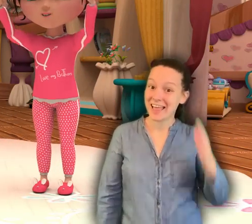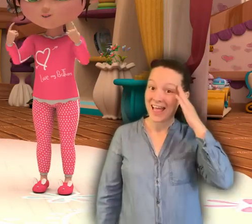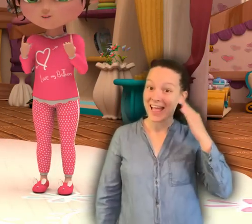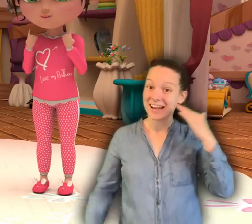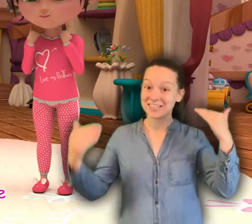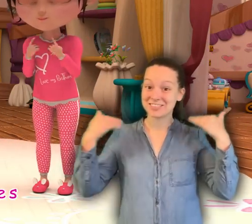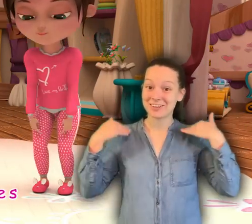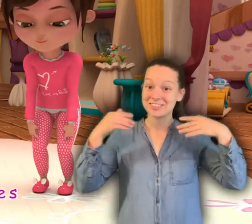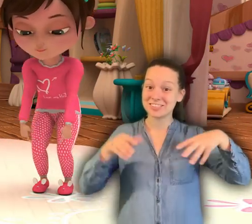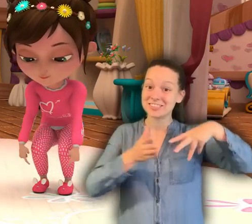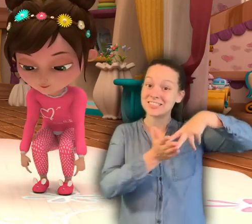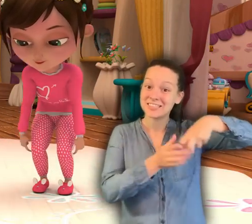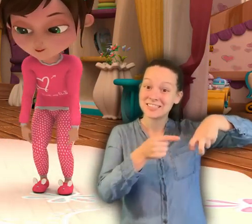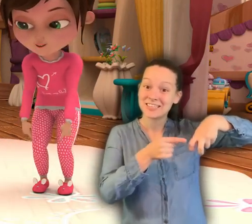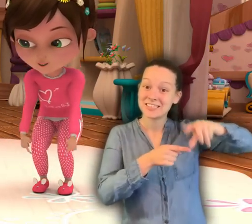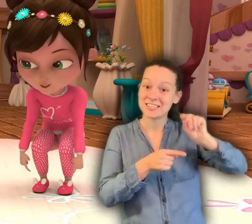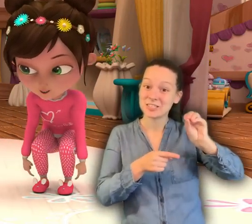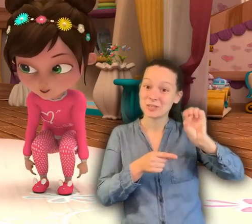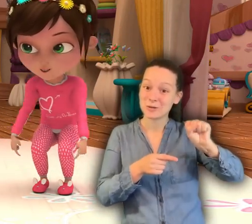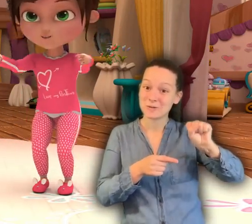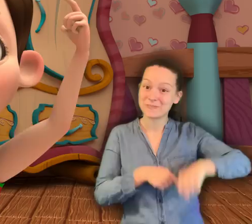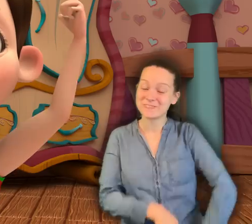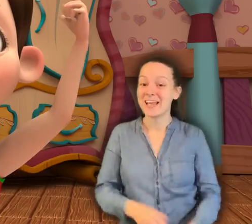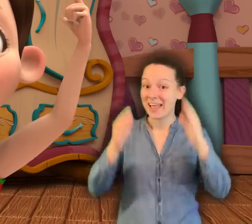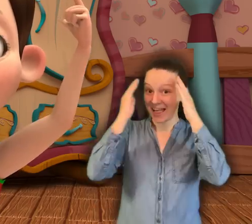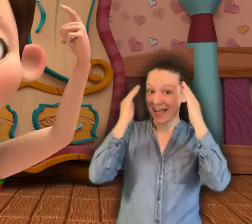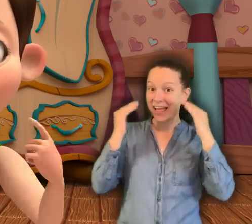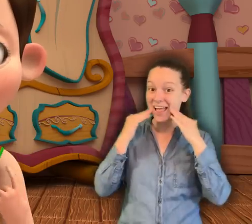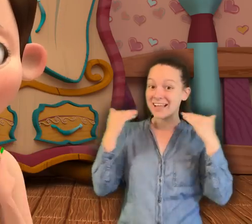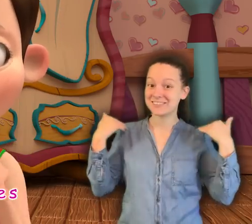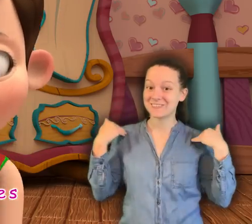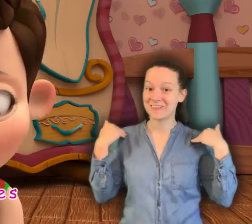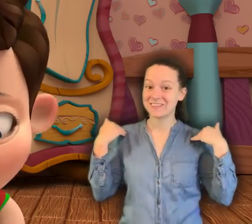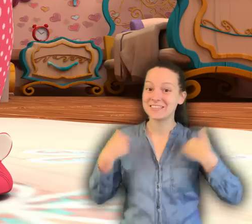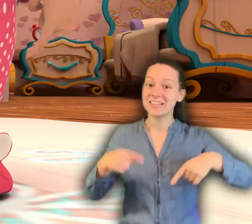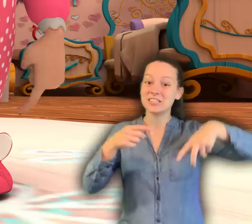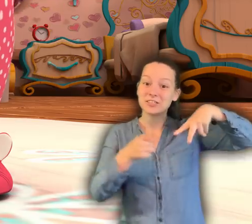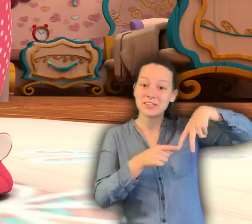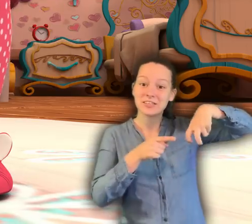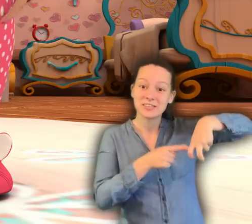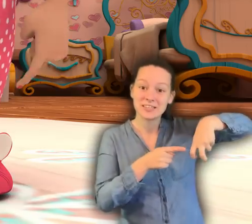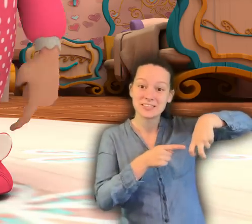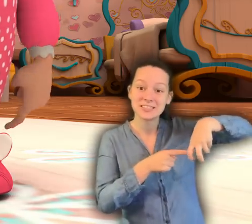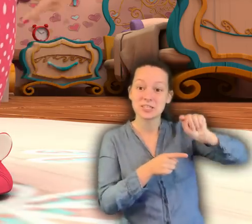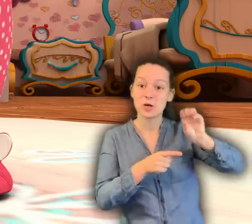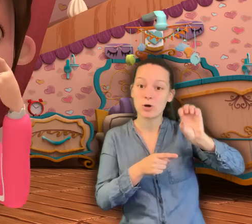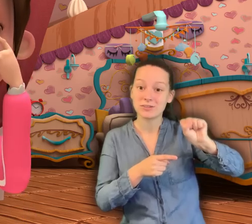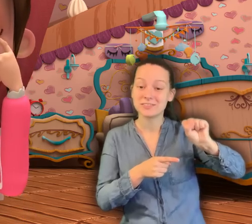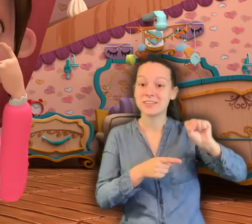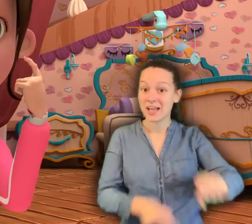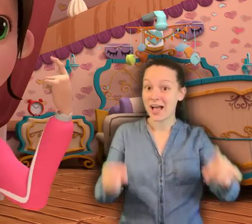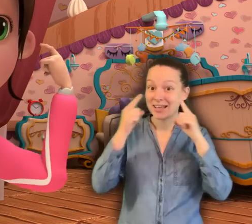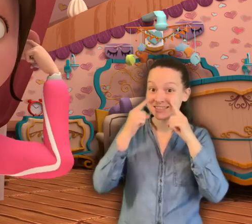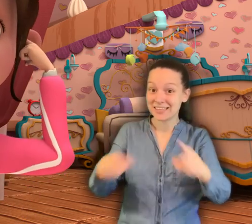head shoulders knees and toes knees and toes head shoulders knees and toes knees and toes